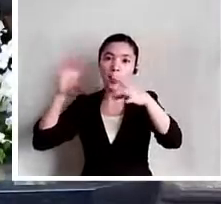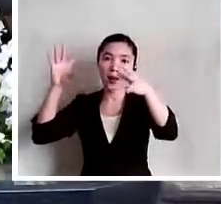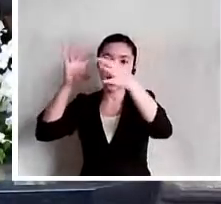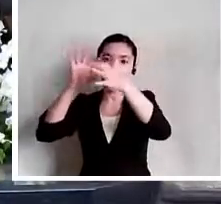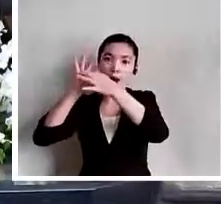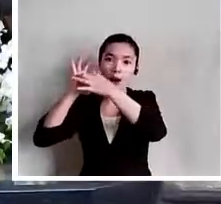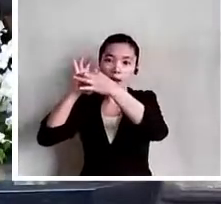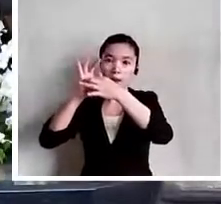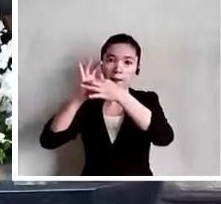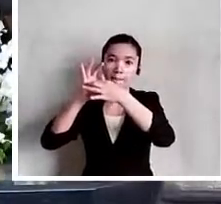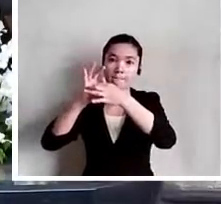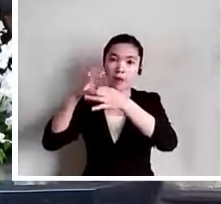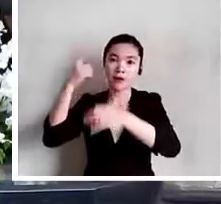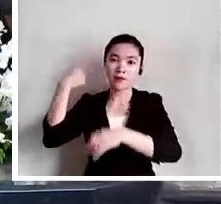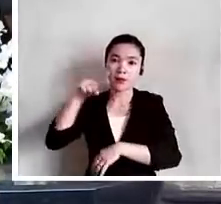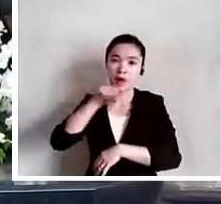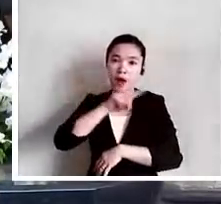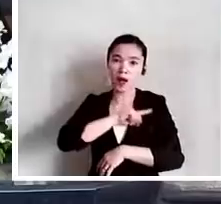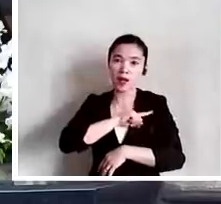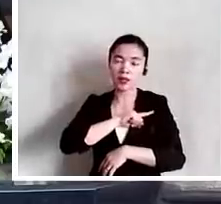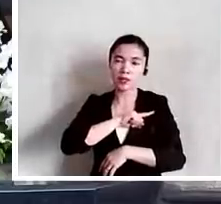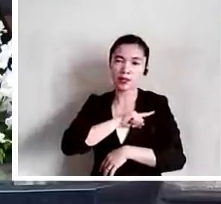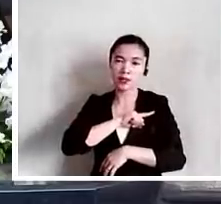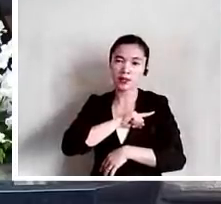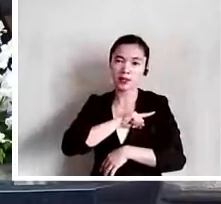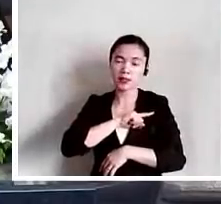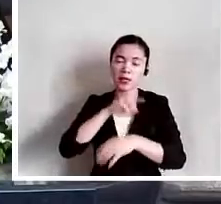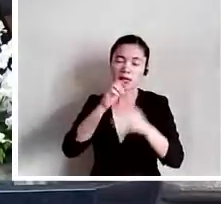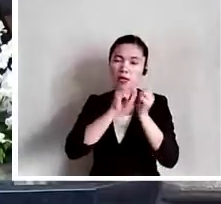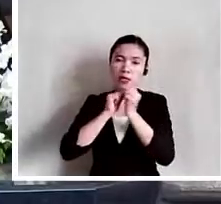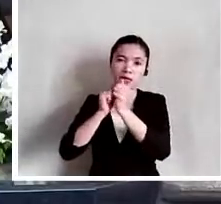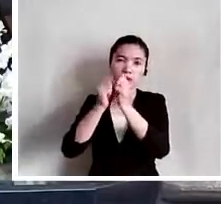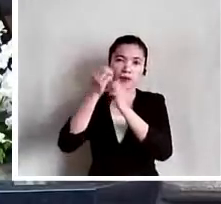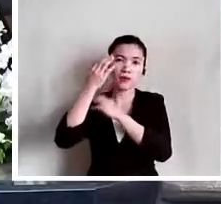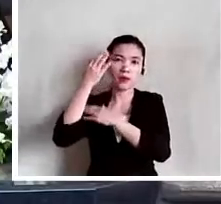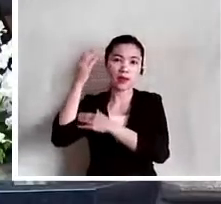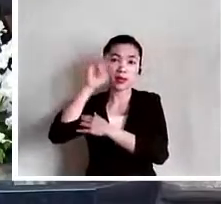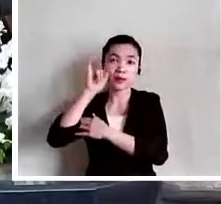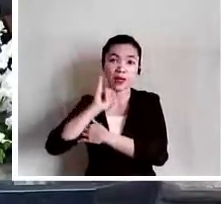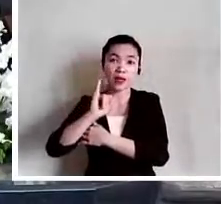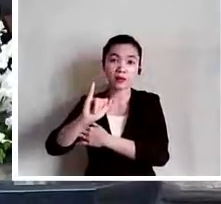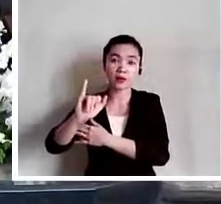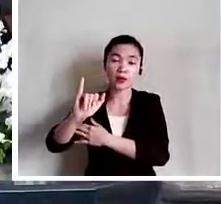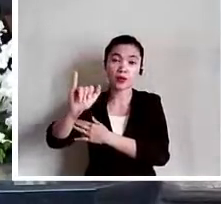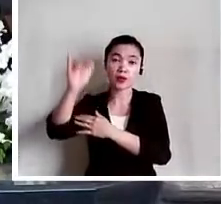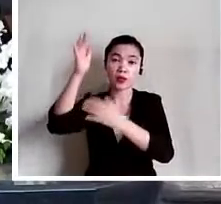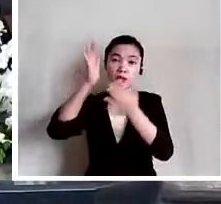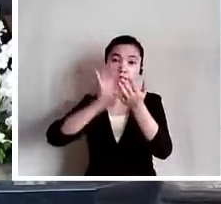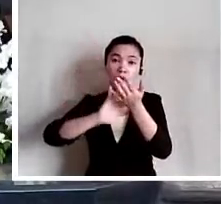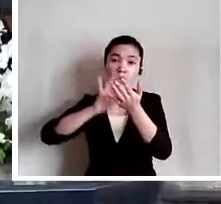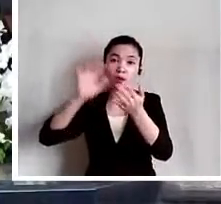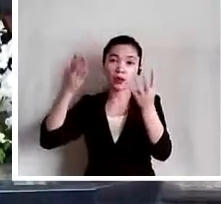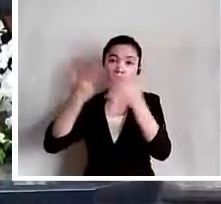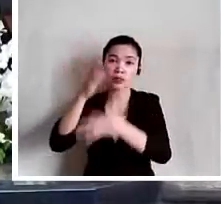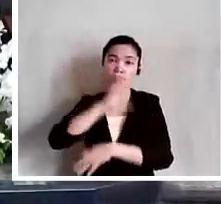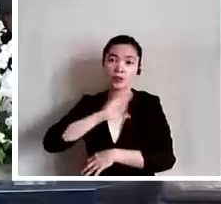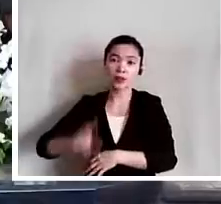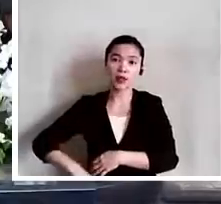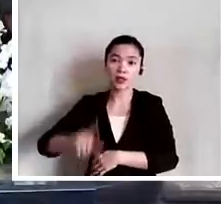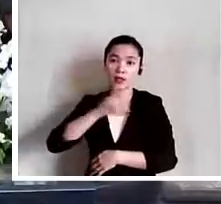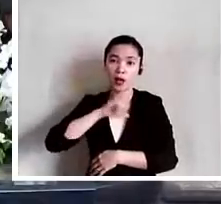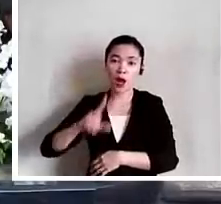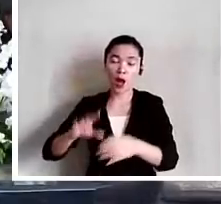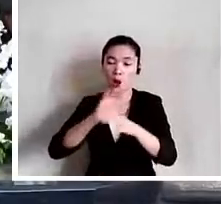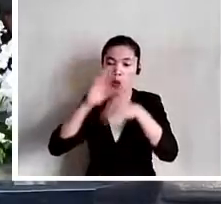for us and win with them the imperishable crown of glory through Christ our Lord. And so with all the angels